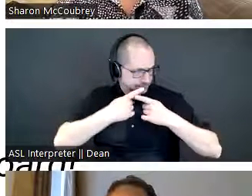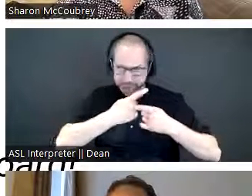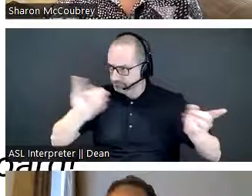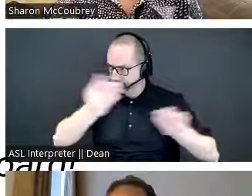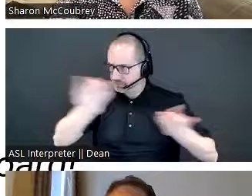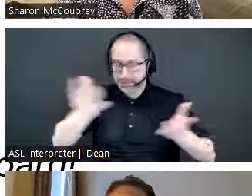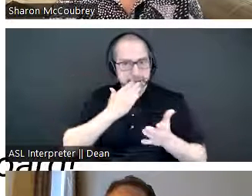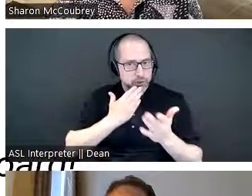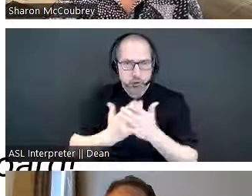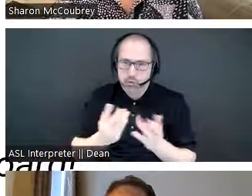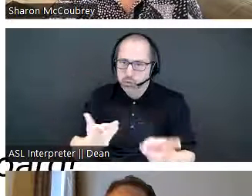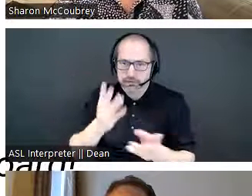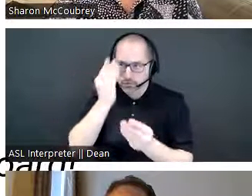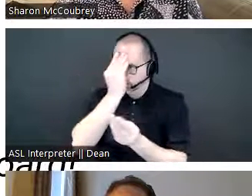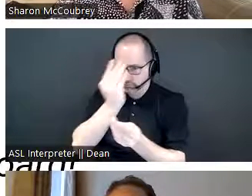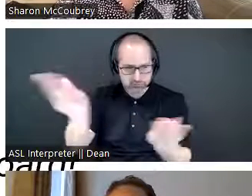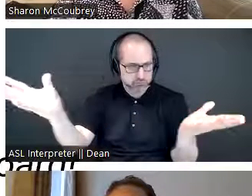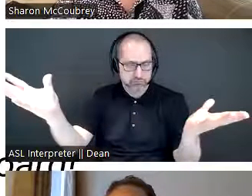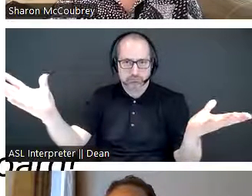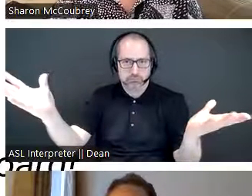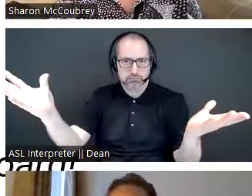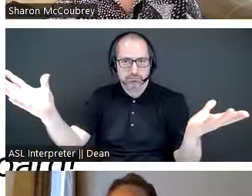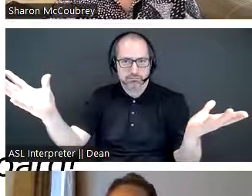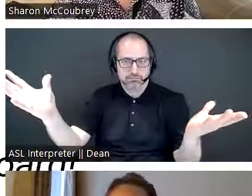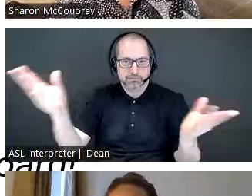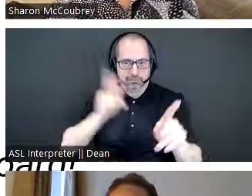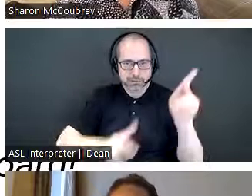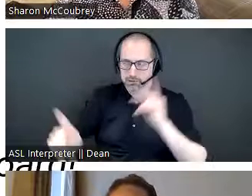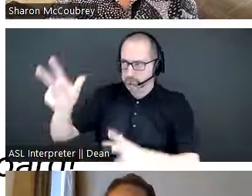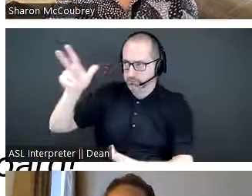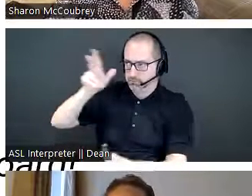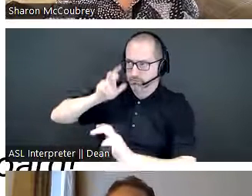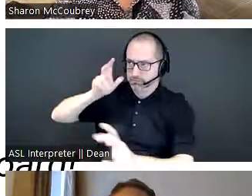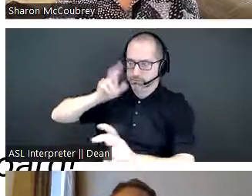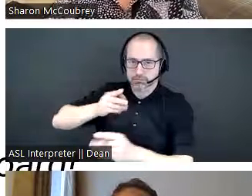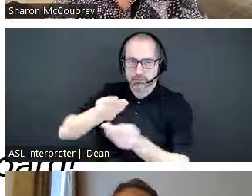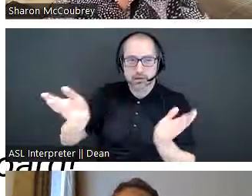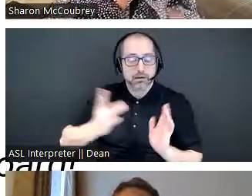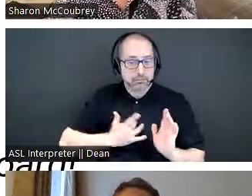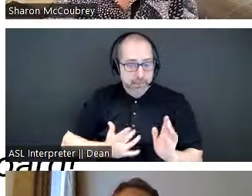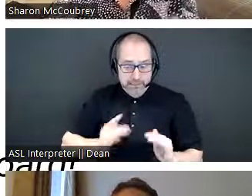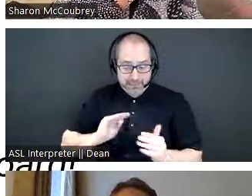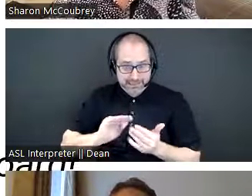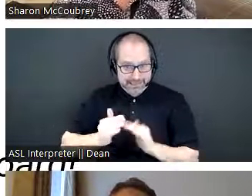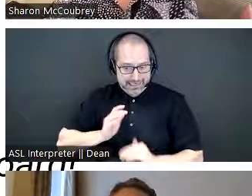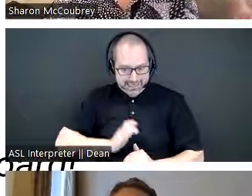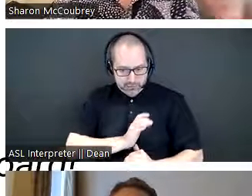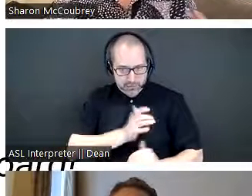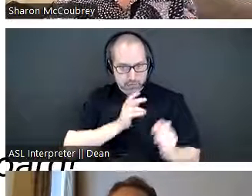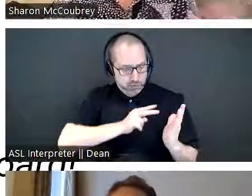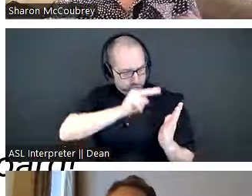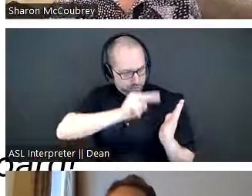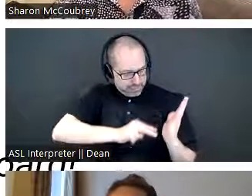out. It is, usually that declaration is read in city council and it's broadcast and it's read,